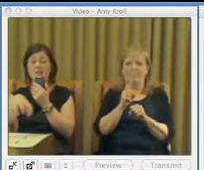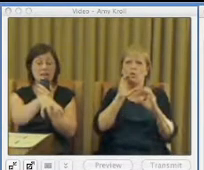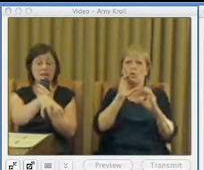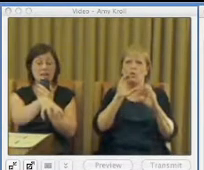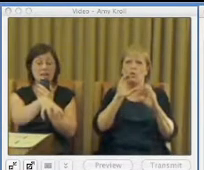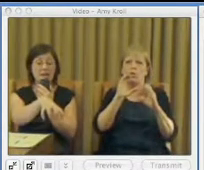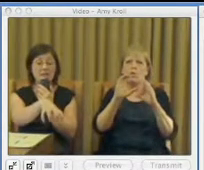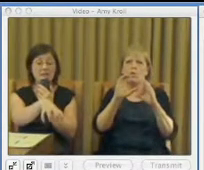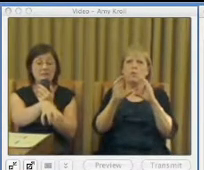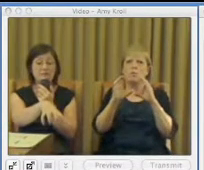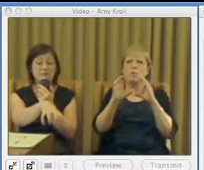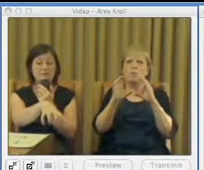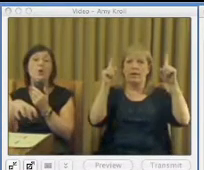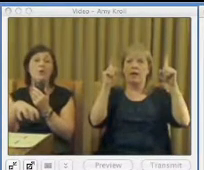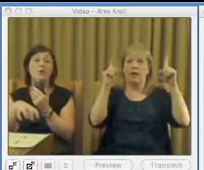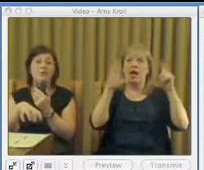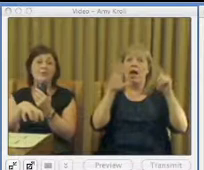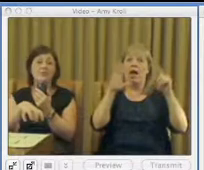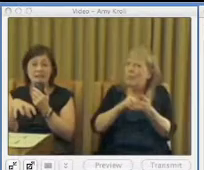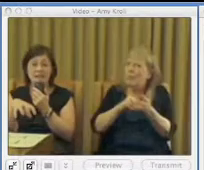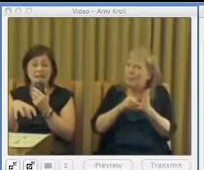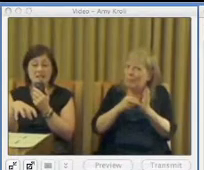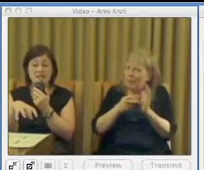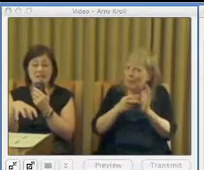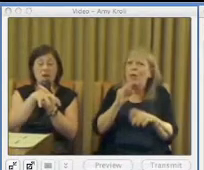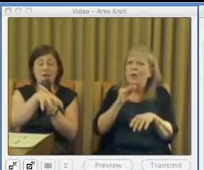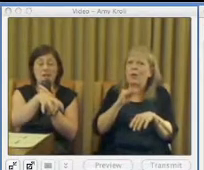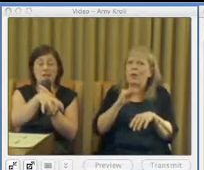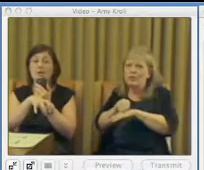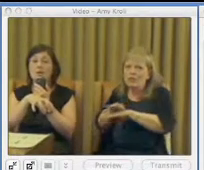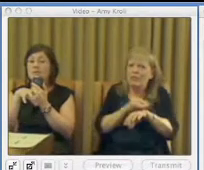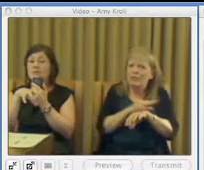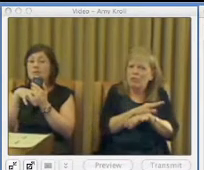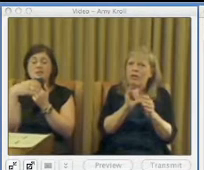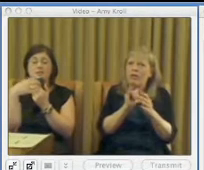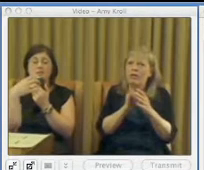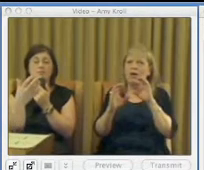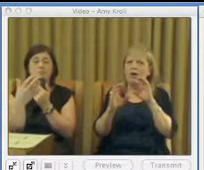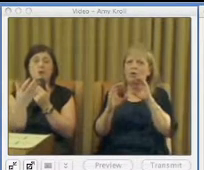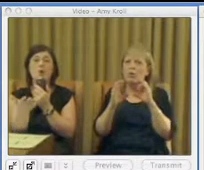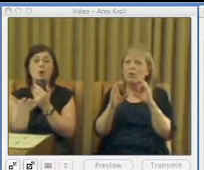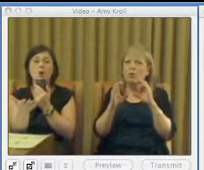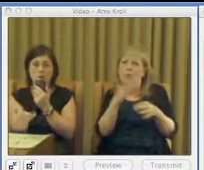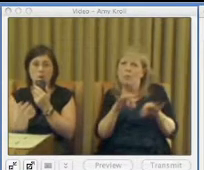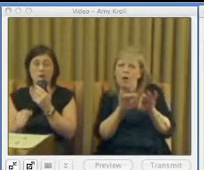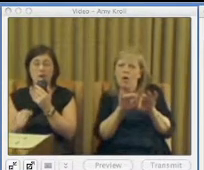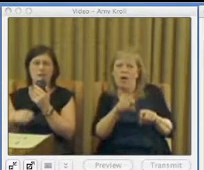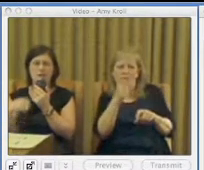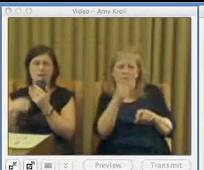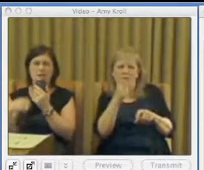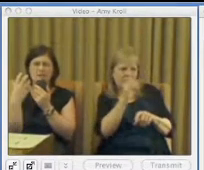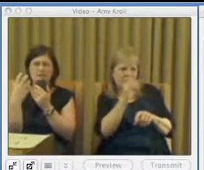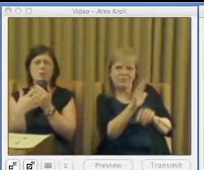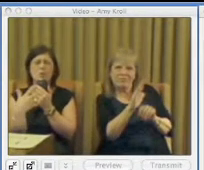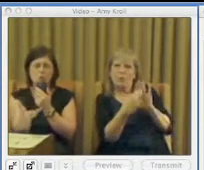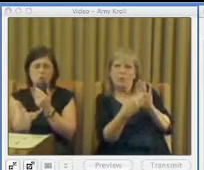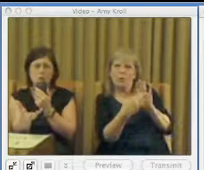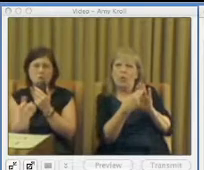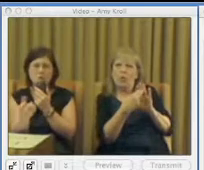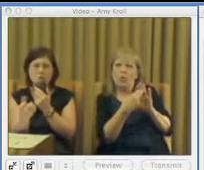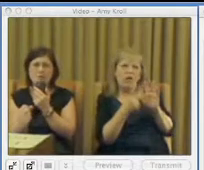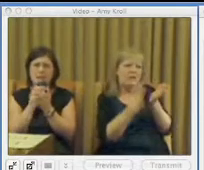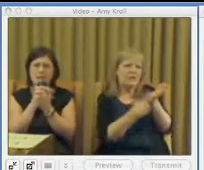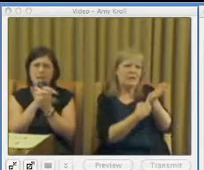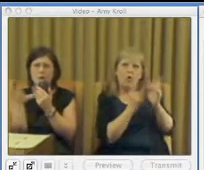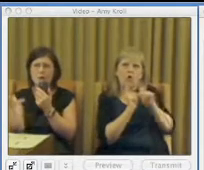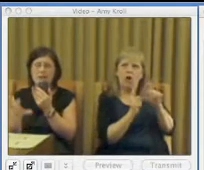and influences the nature of that communication, because they need to recognise those protocols I was talking about earlier,